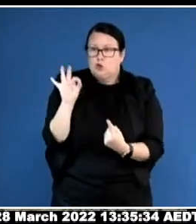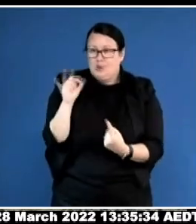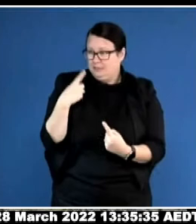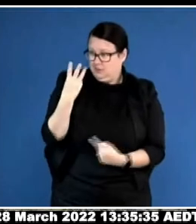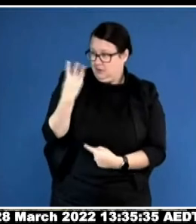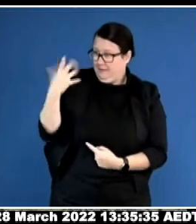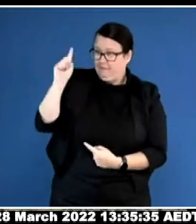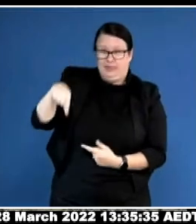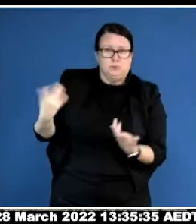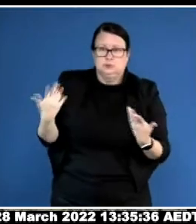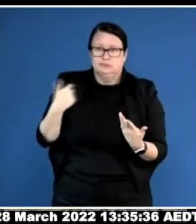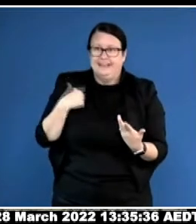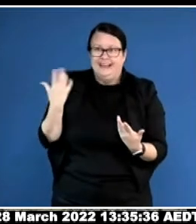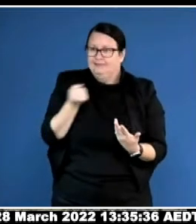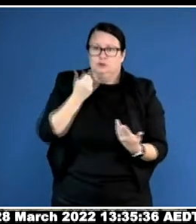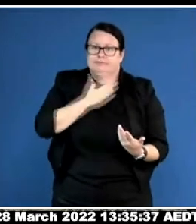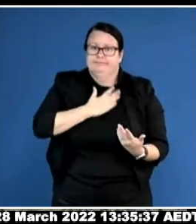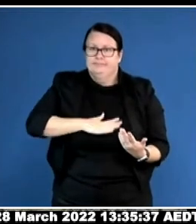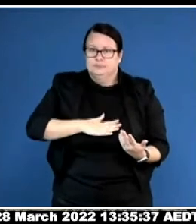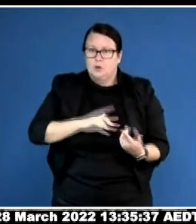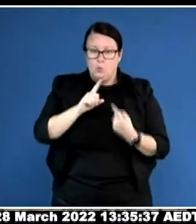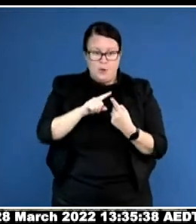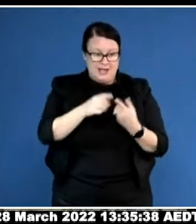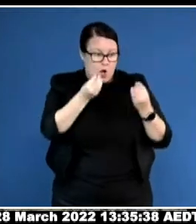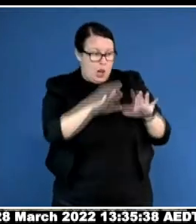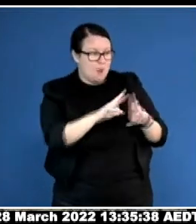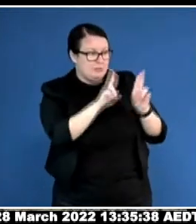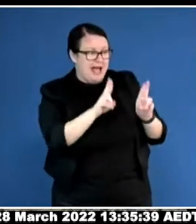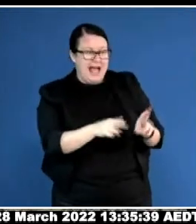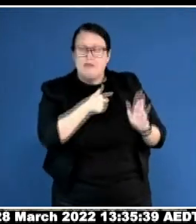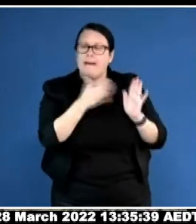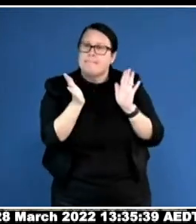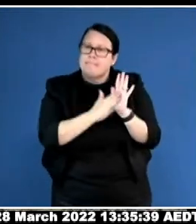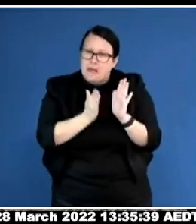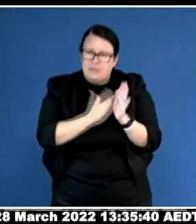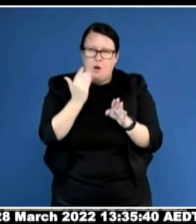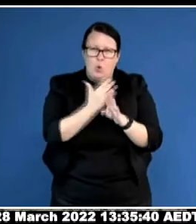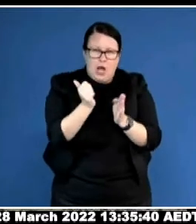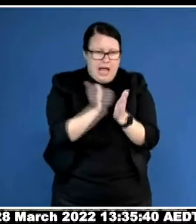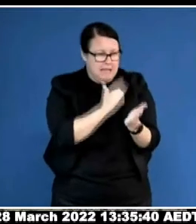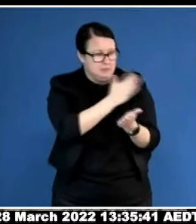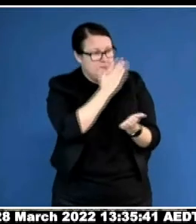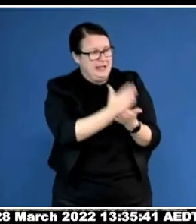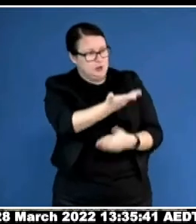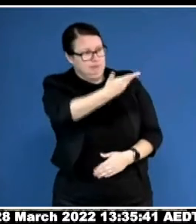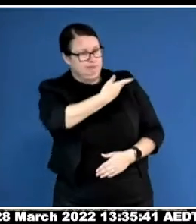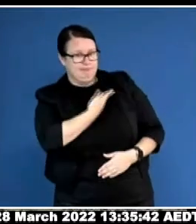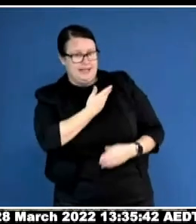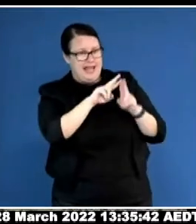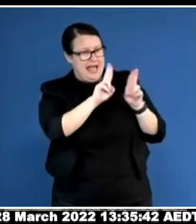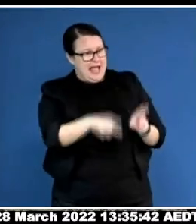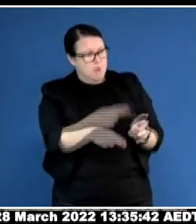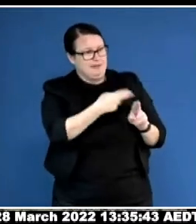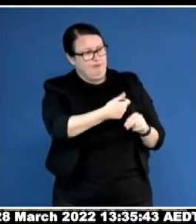Otherwise, I would not only have just lost my house that my mother had worked so hard to secure a stable home for myself and my